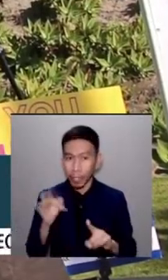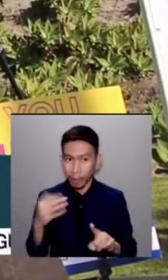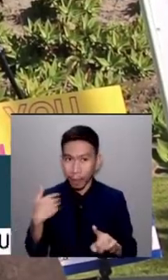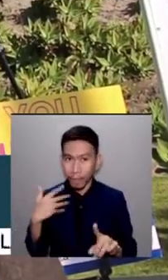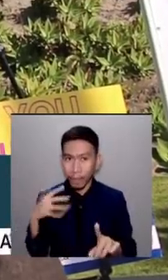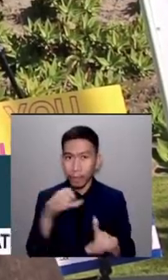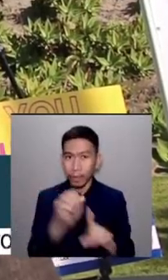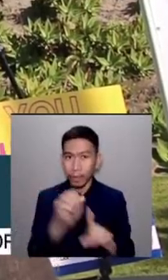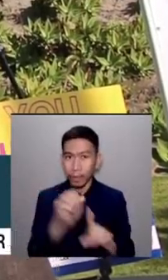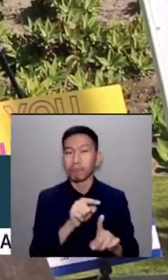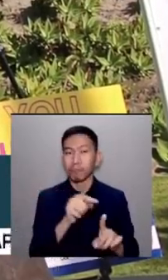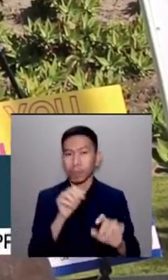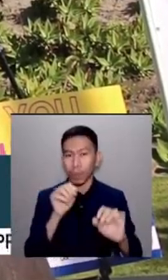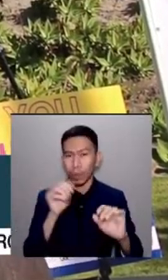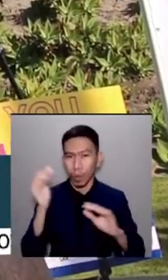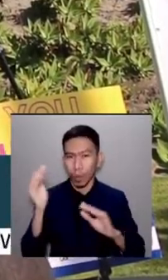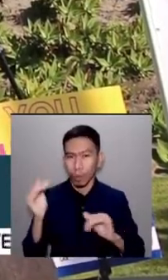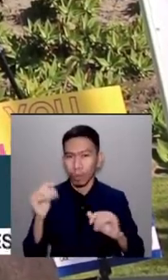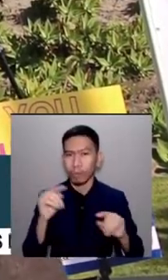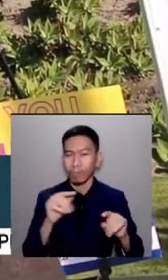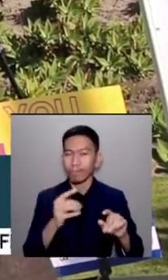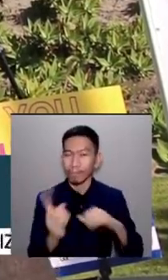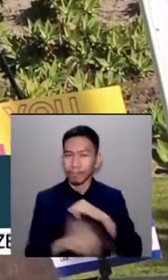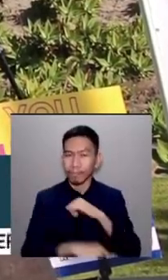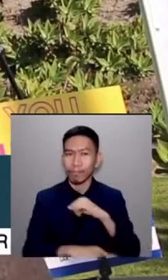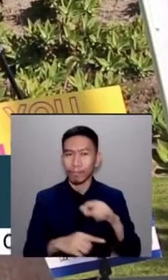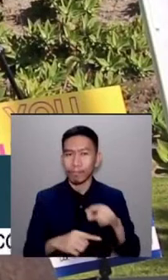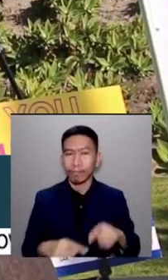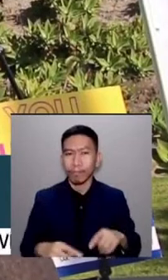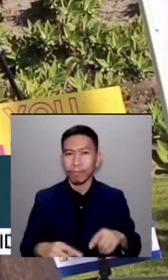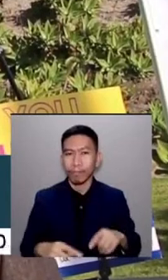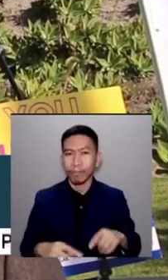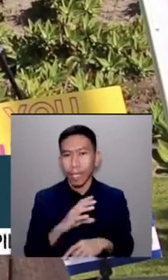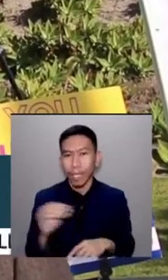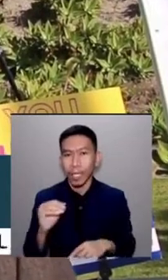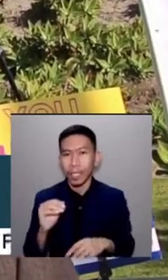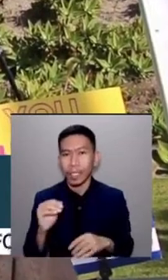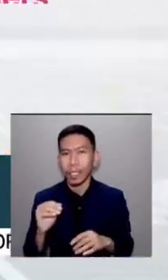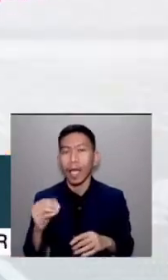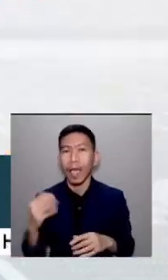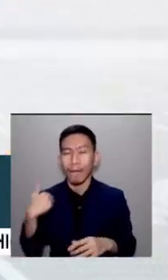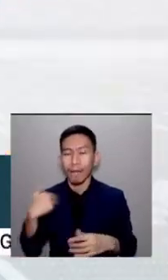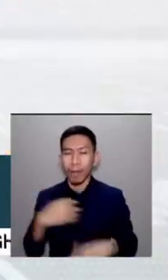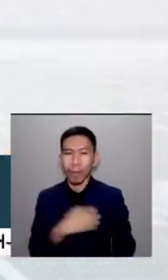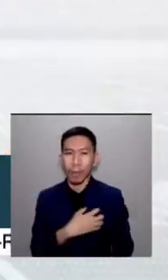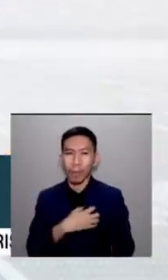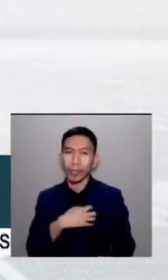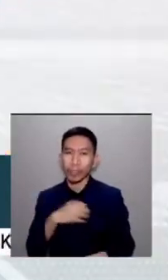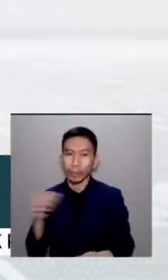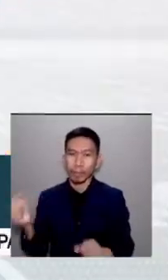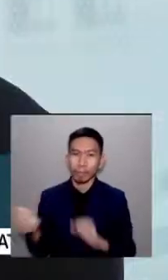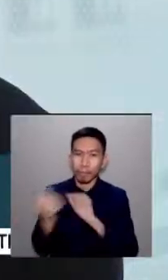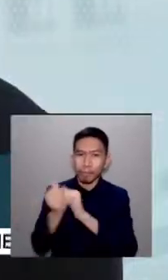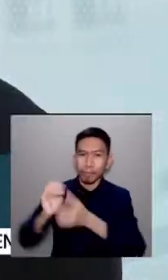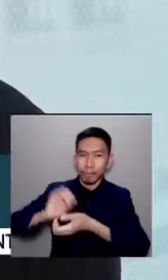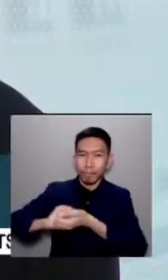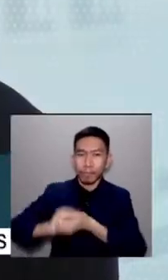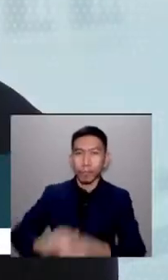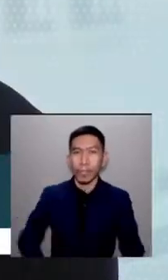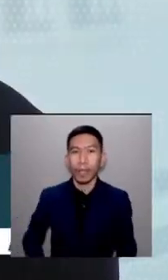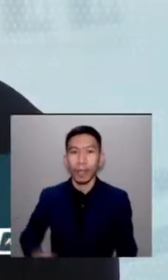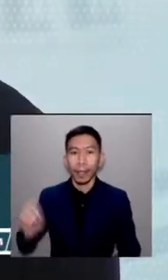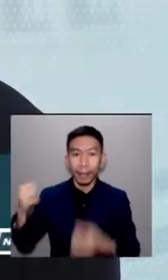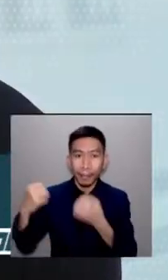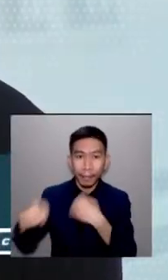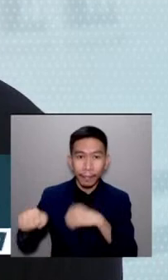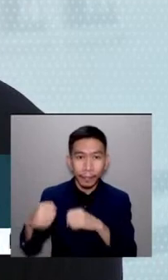occurring, holding folks accountable, prosecuting, working with our law enforcement partners to make arrests. Sport brings people. The Super Bowl will take place at the